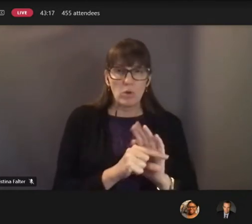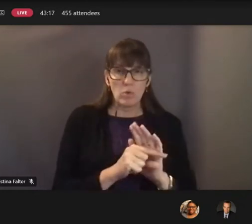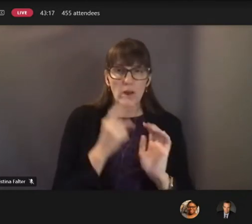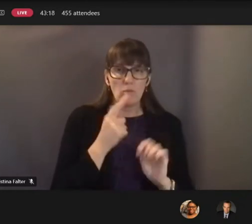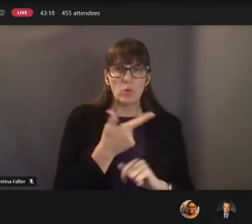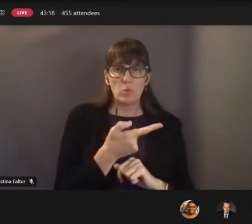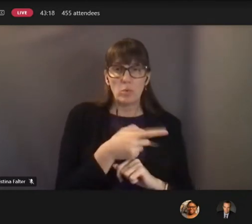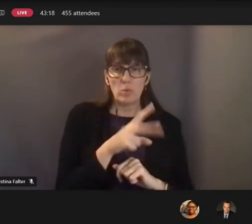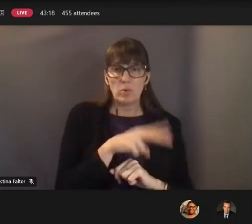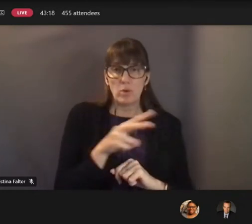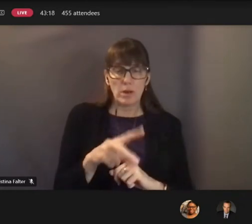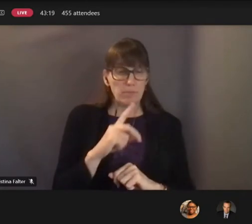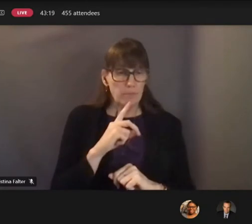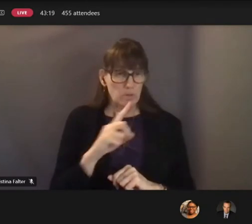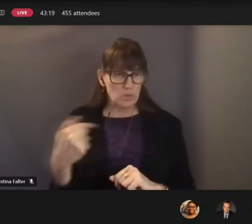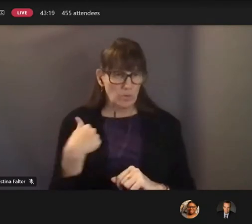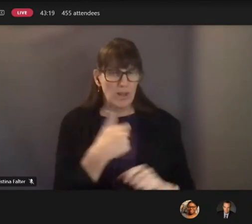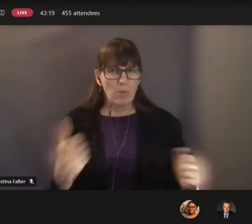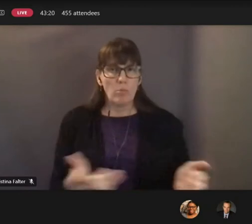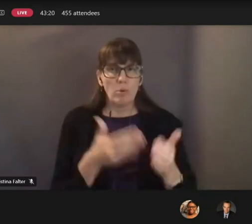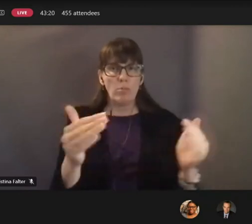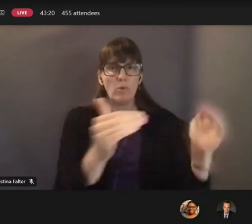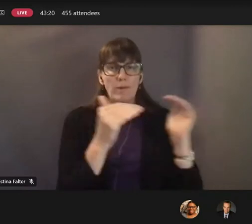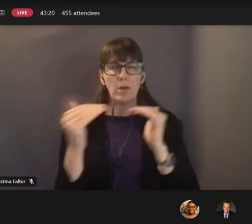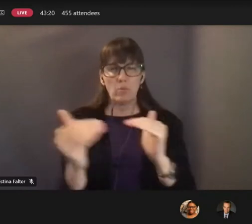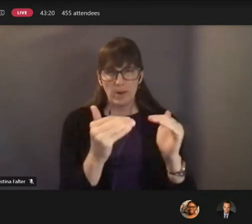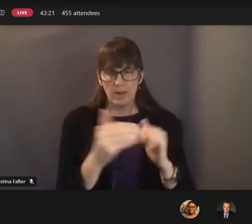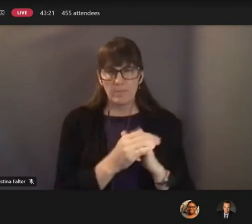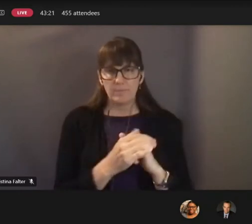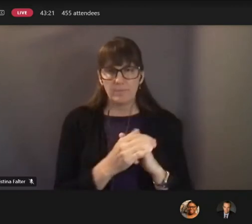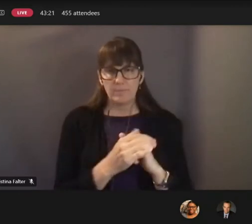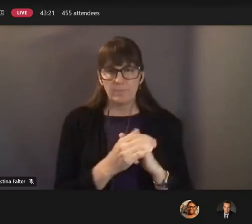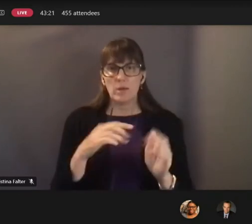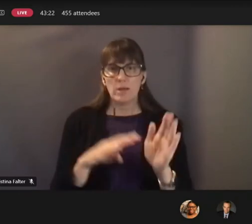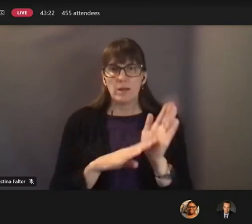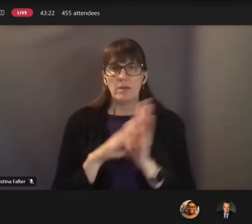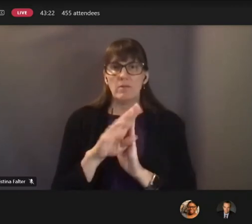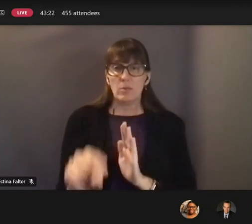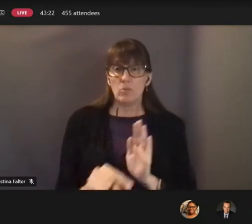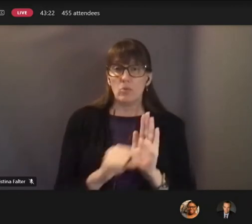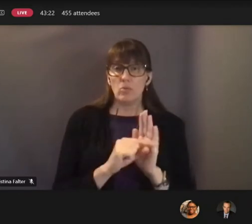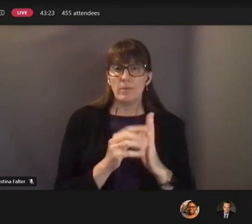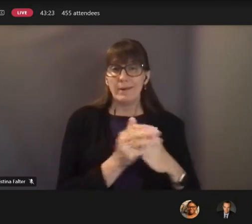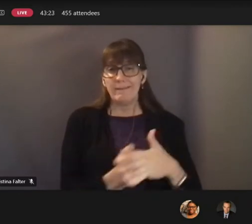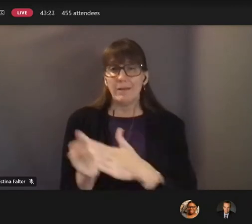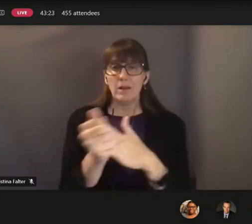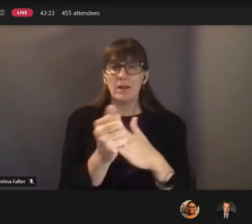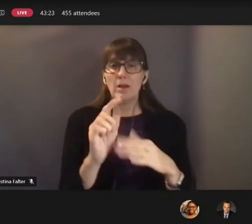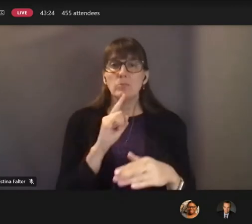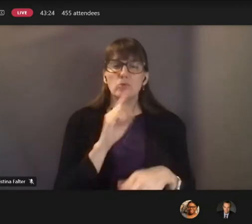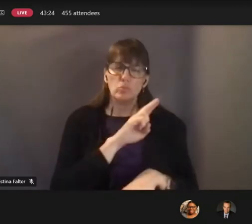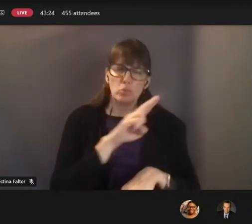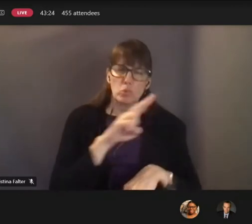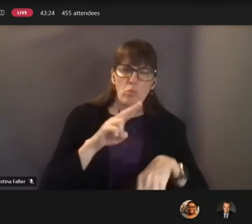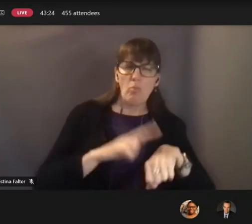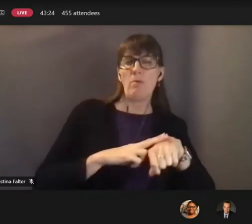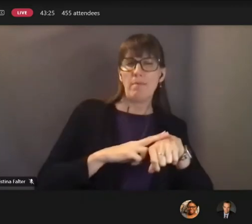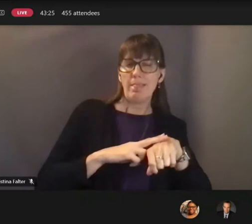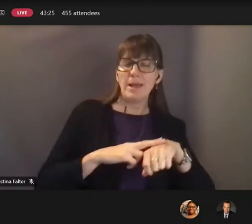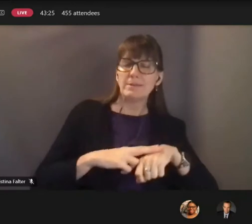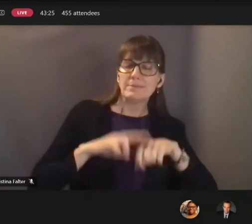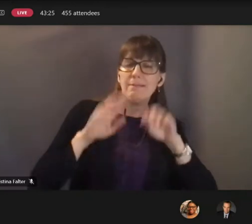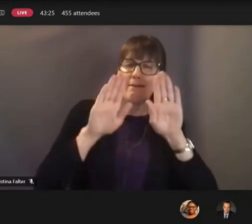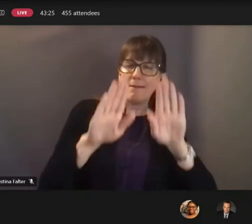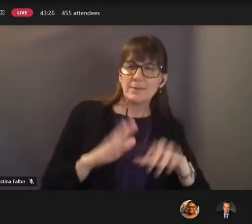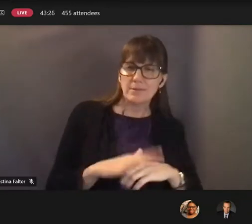doing everything we can to promote equity. We develop grading guidance to ensure that we're normalizing excellence and to make sure all students, particularly our